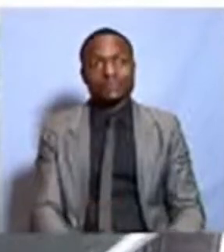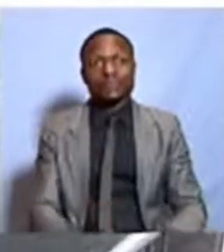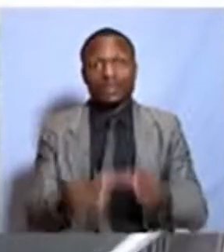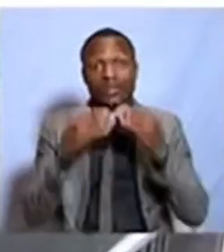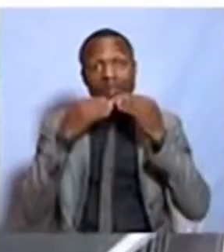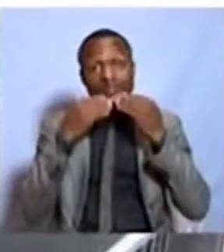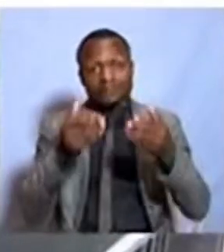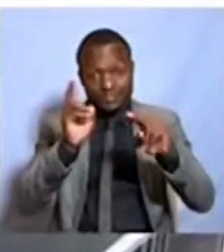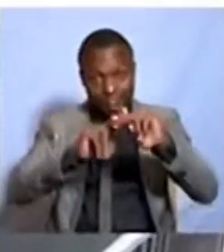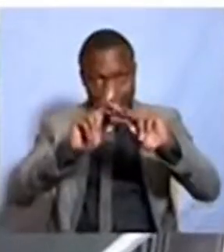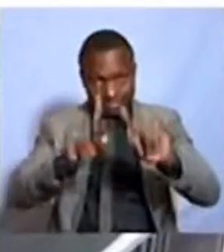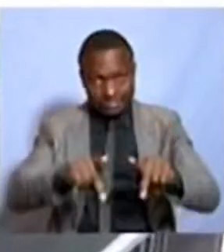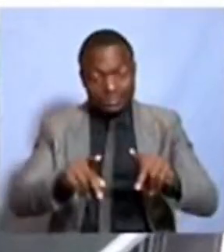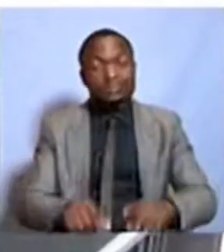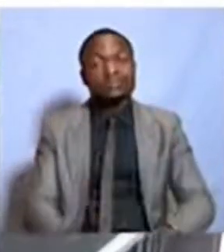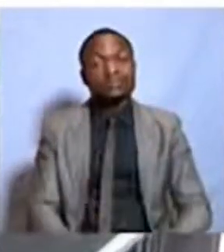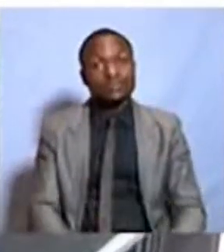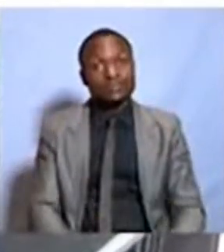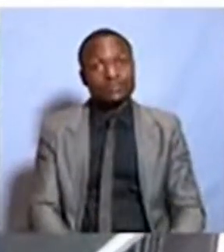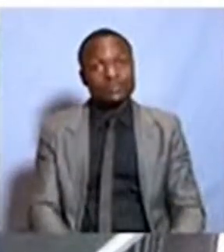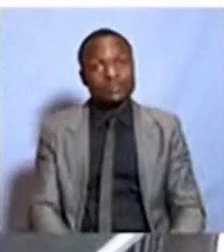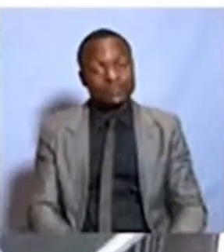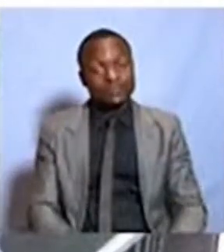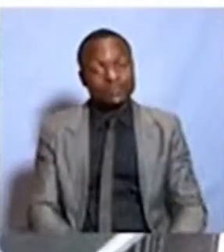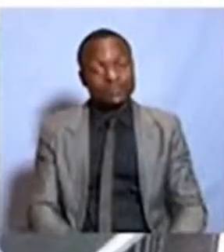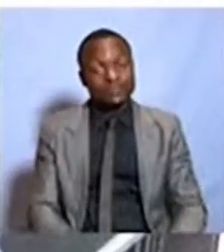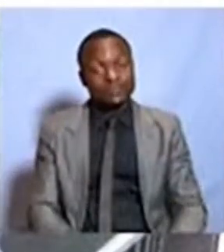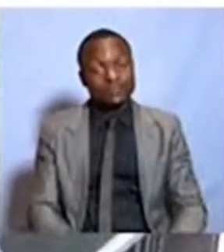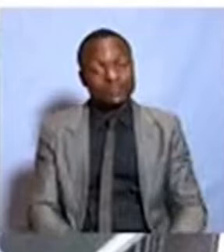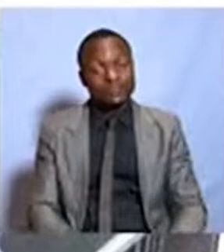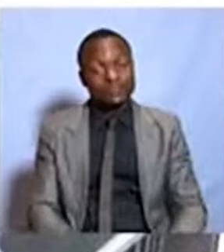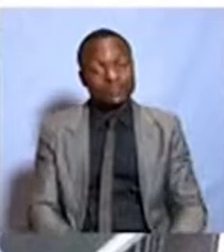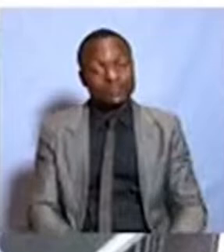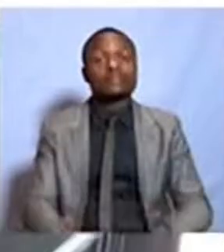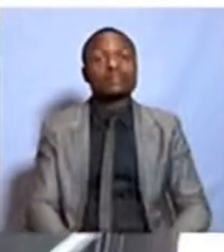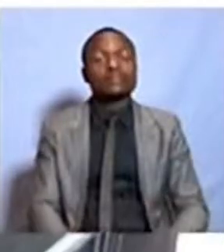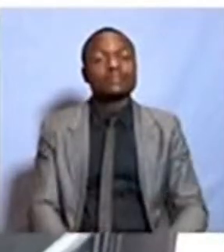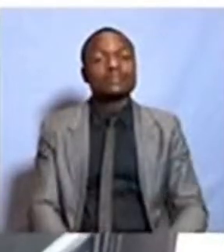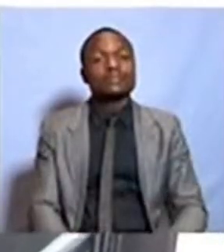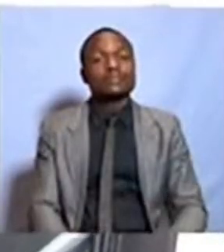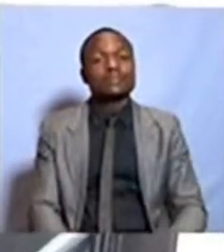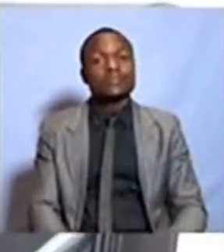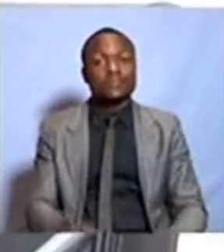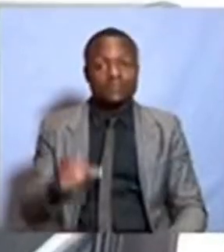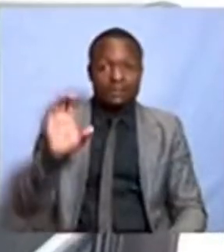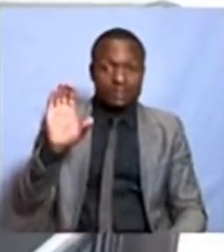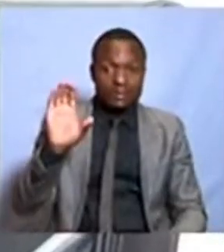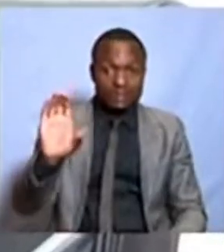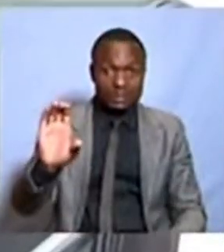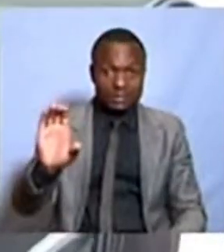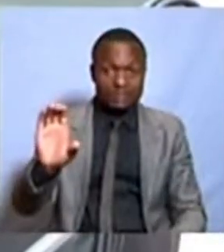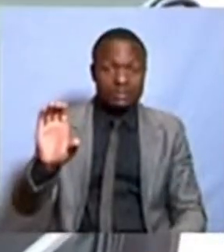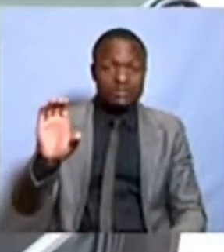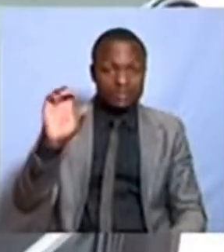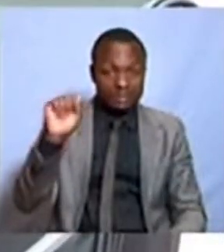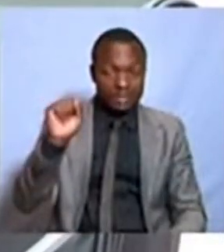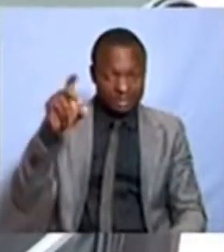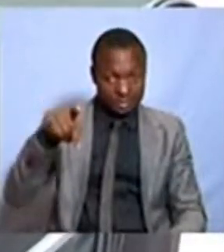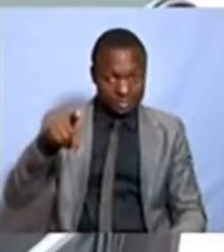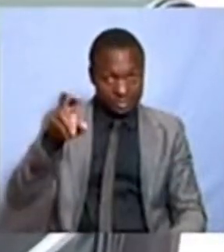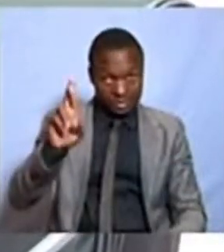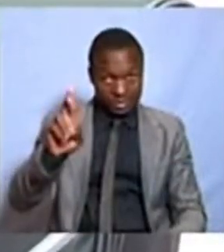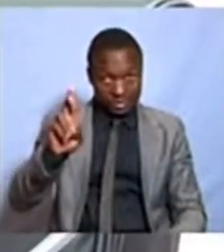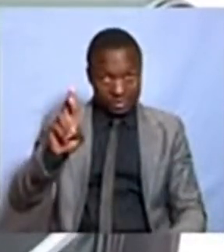Thank you very much, Chair. I wanted to find out from the studies the CSPR have